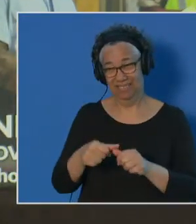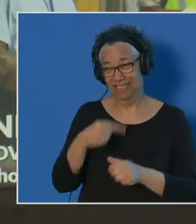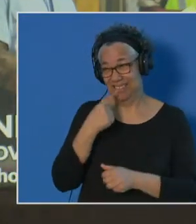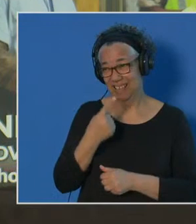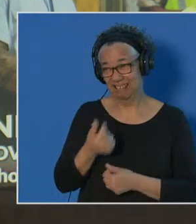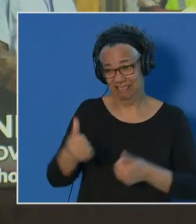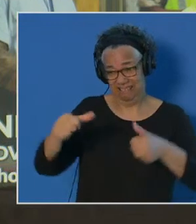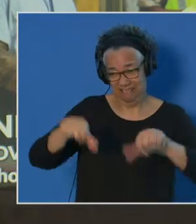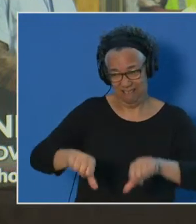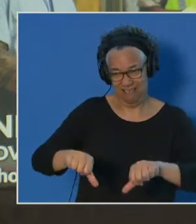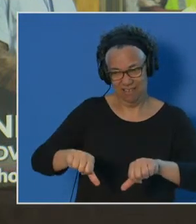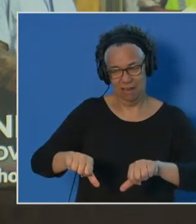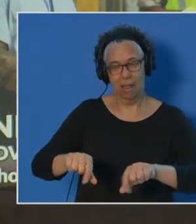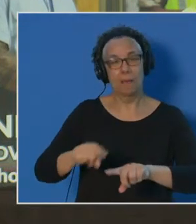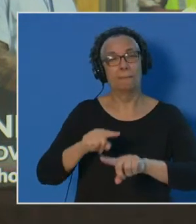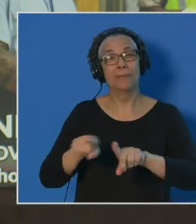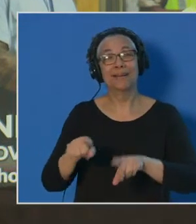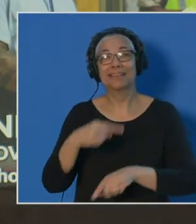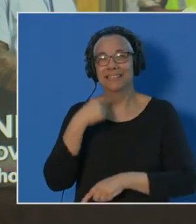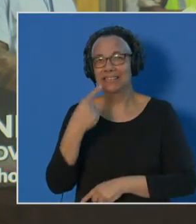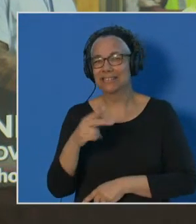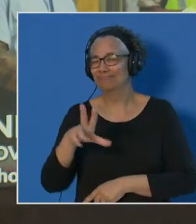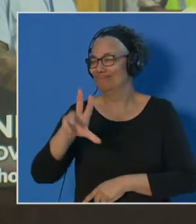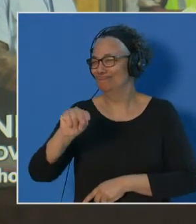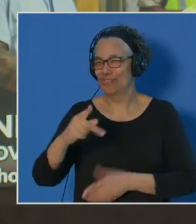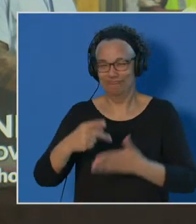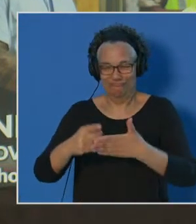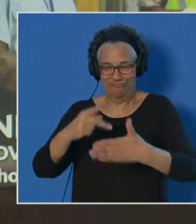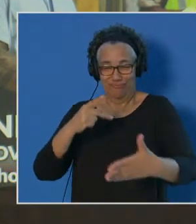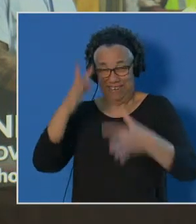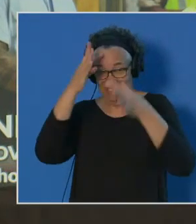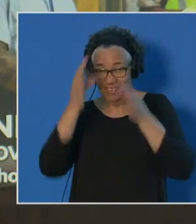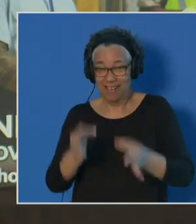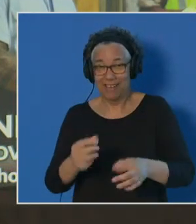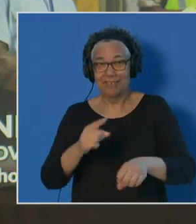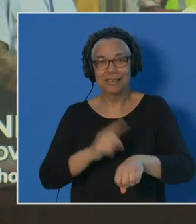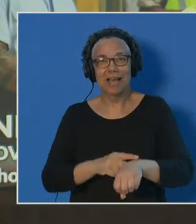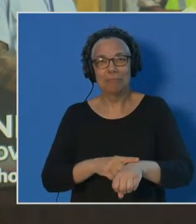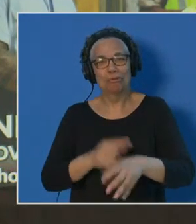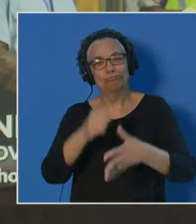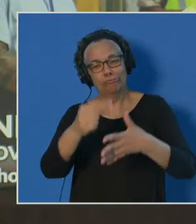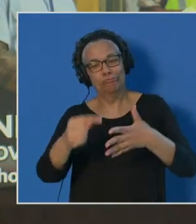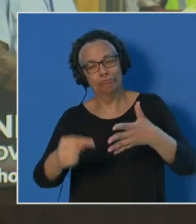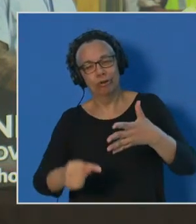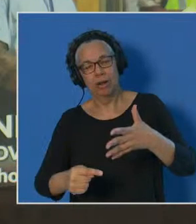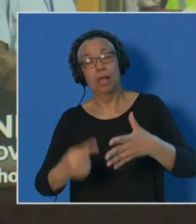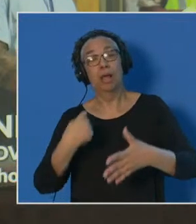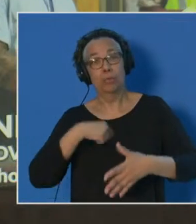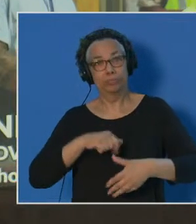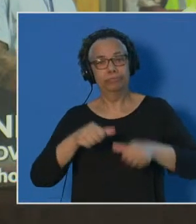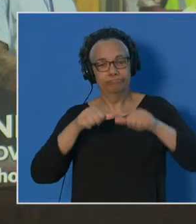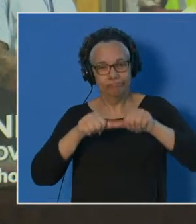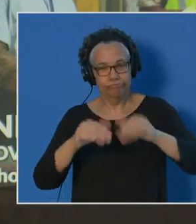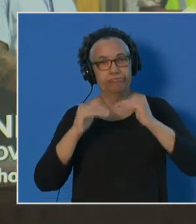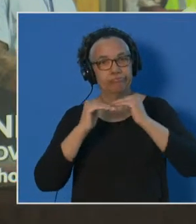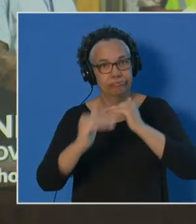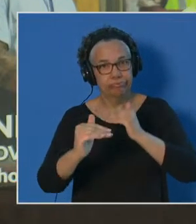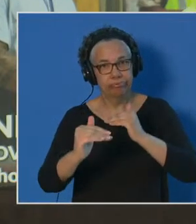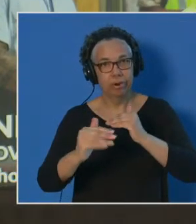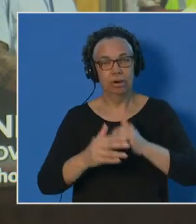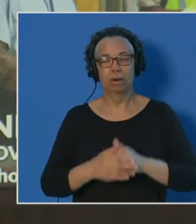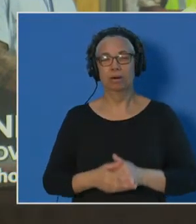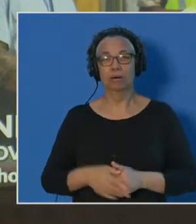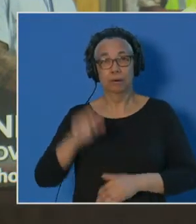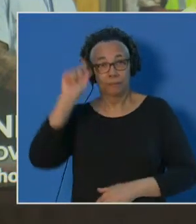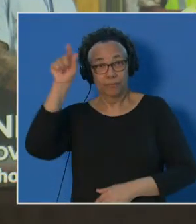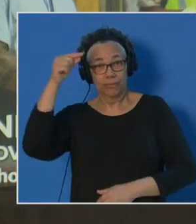I said is that there is no predetermined time on any phases, and I think that we've been very consistent there. But what the government has done, it has looked at